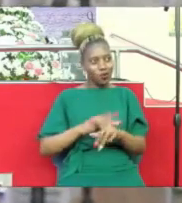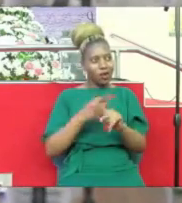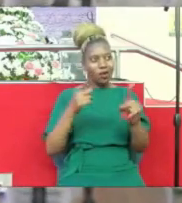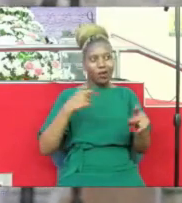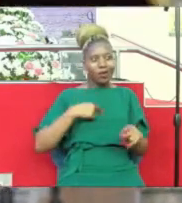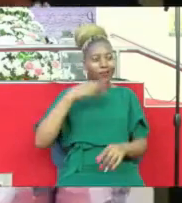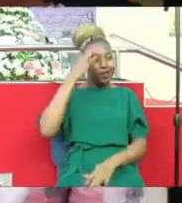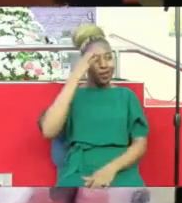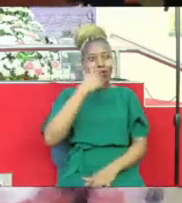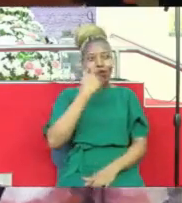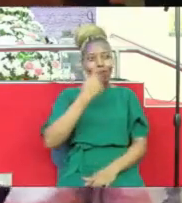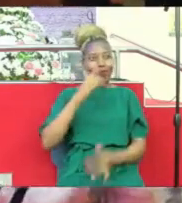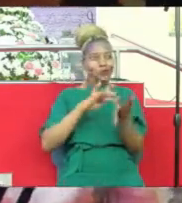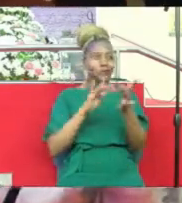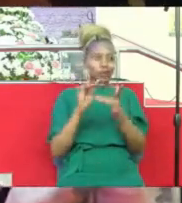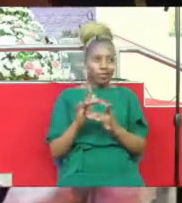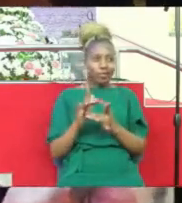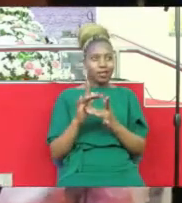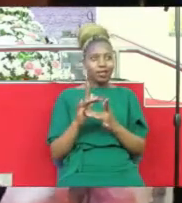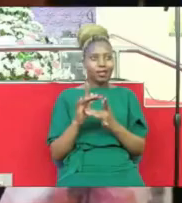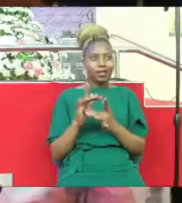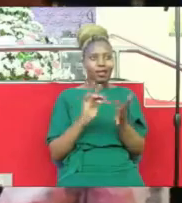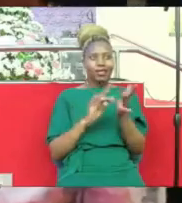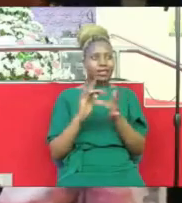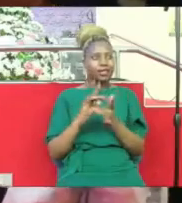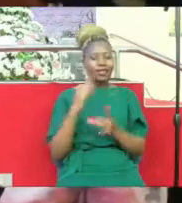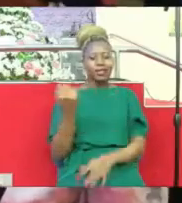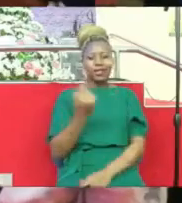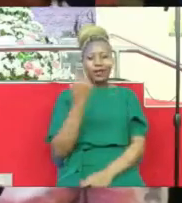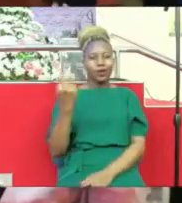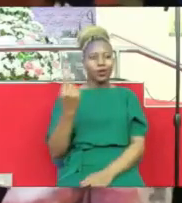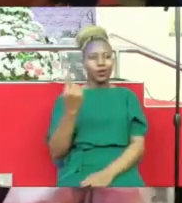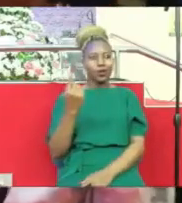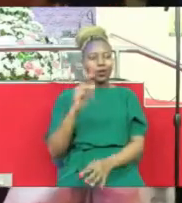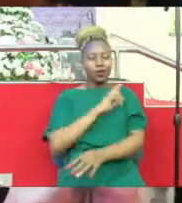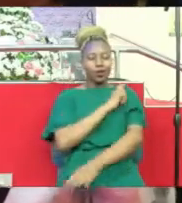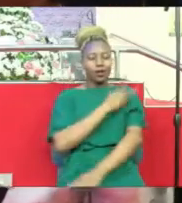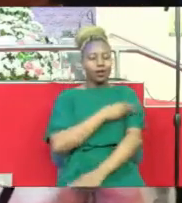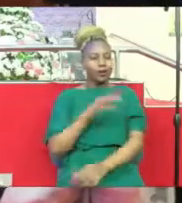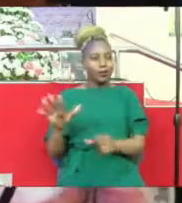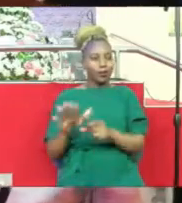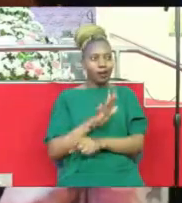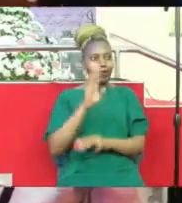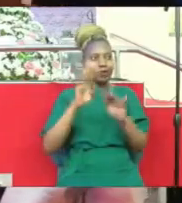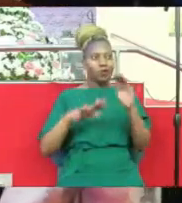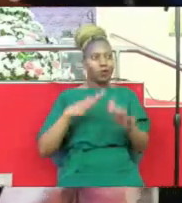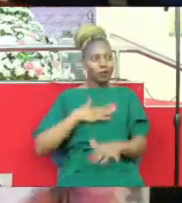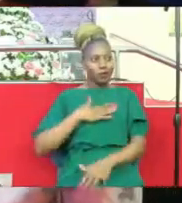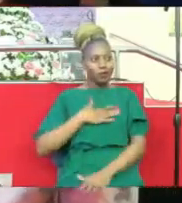Jesus, and Jesus can hop into science and can change the